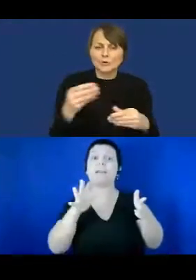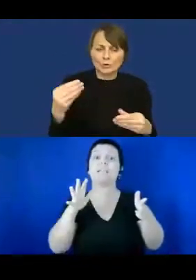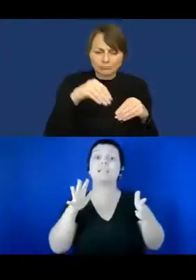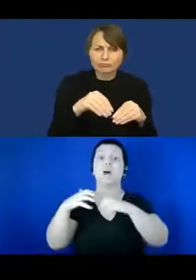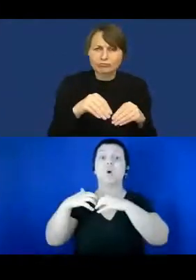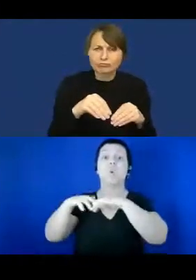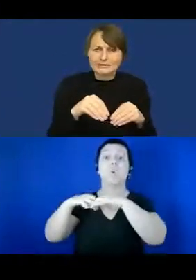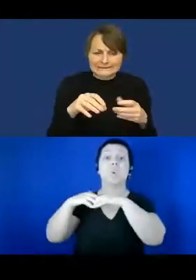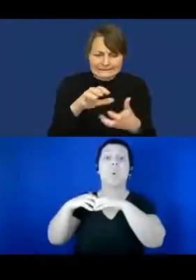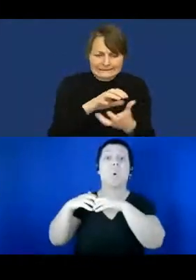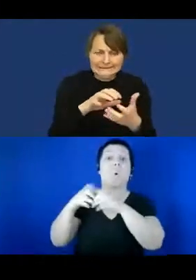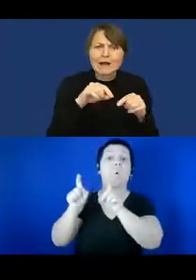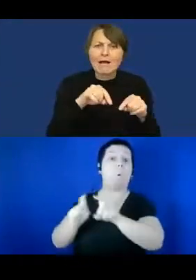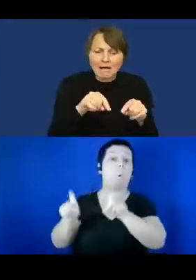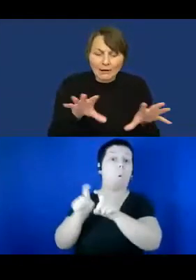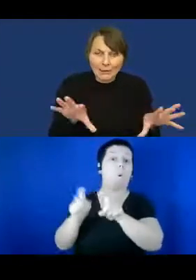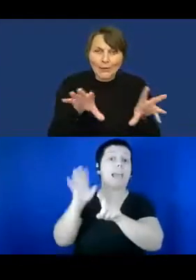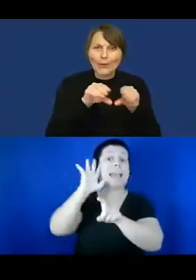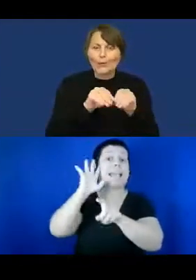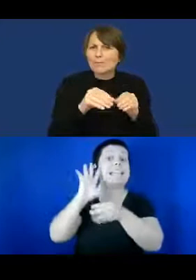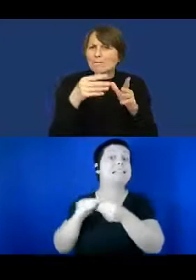component of the system does.